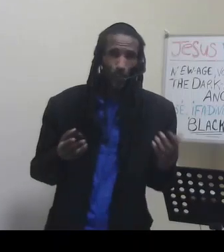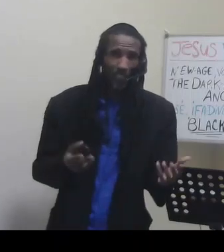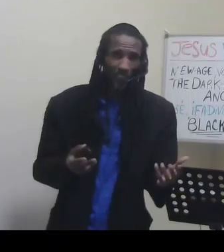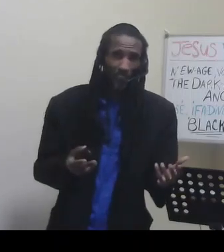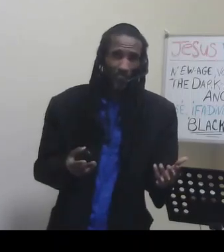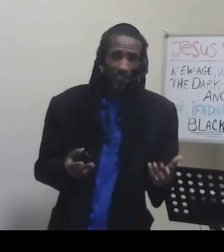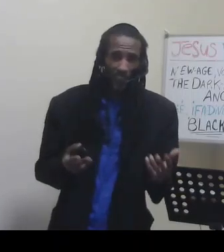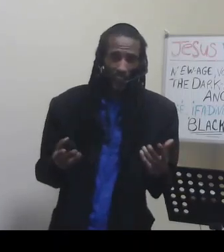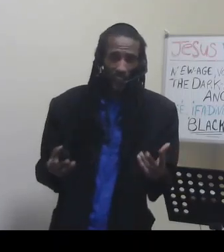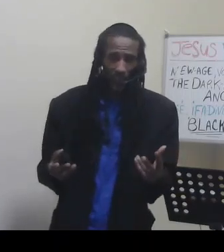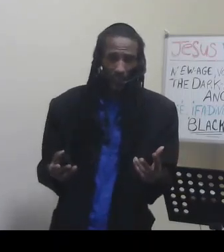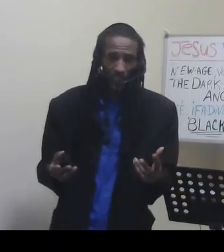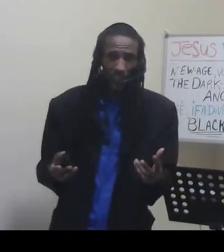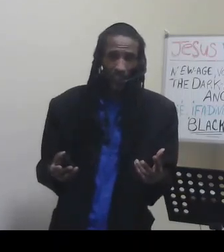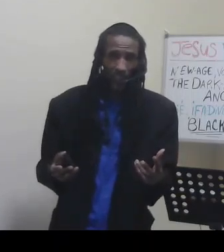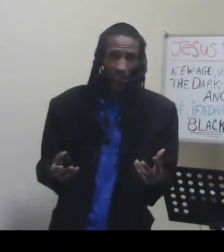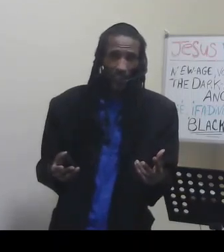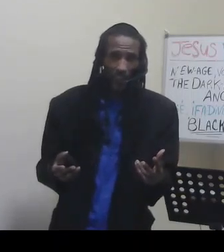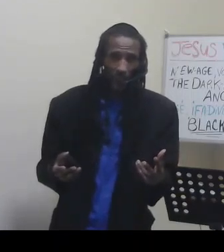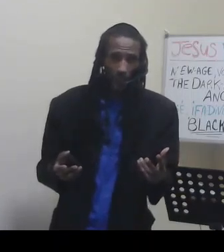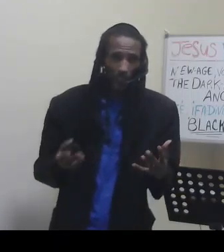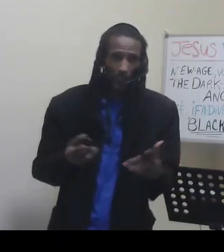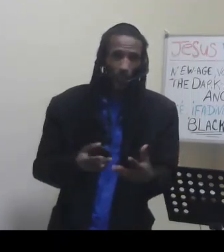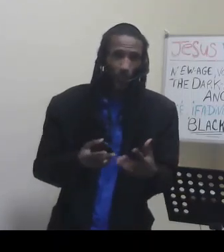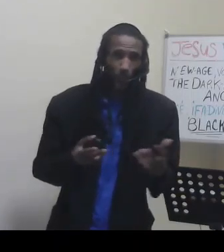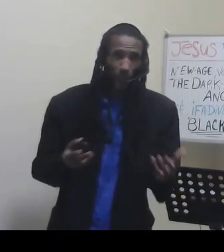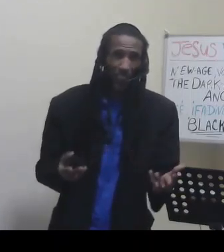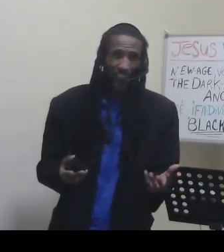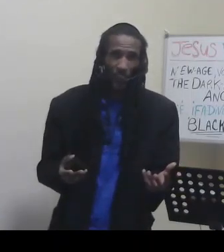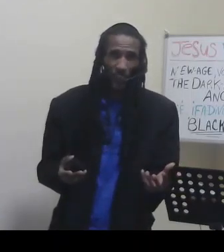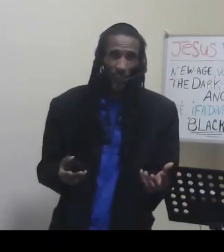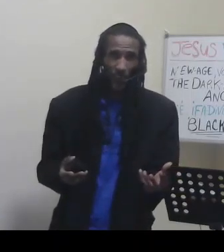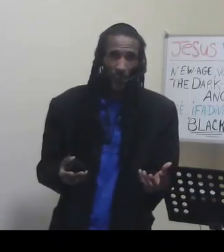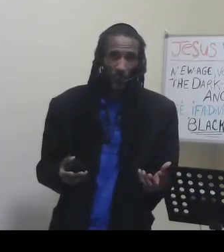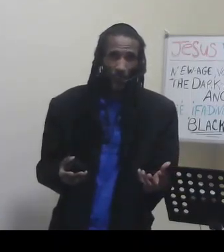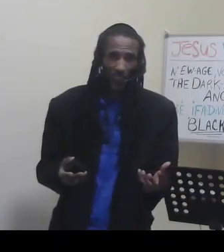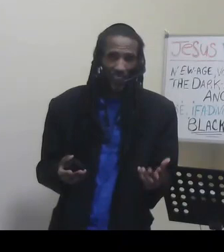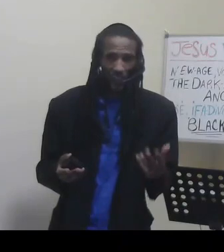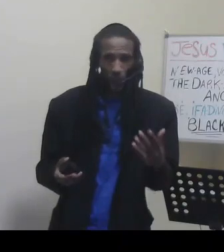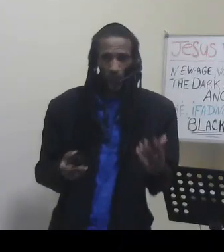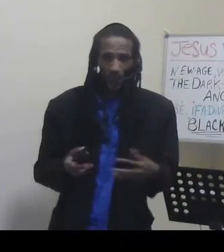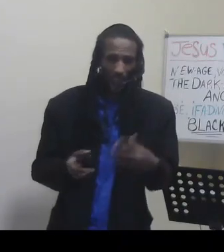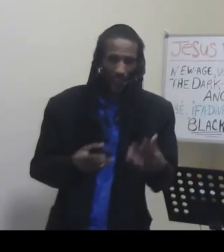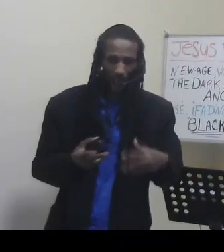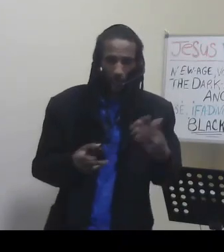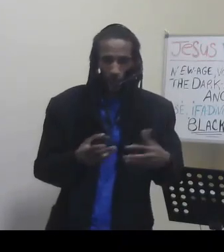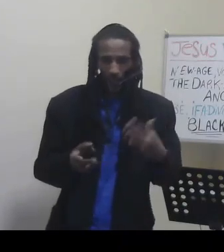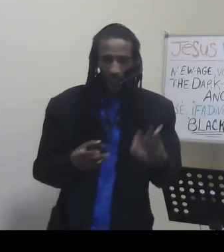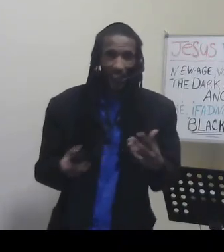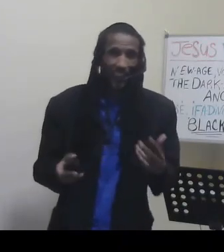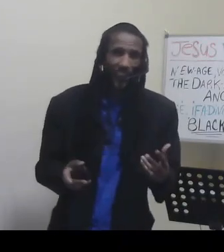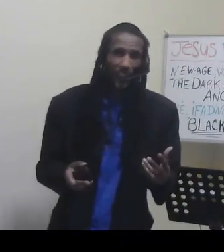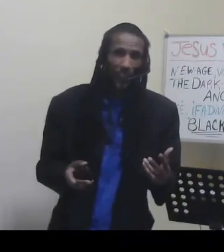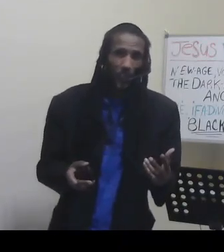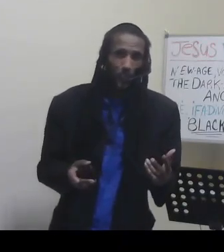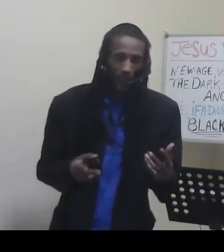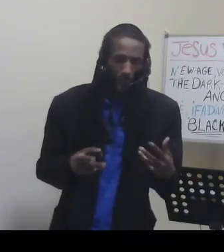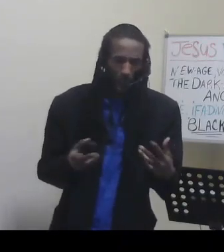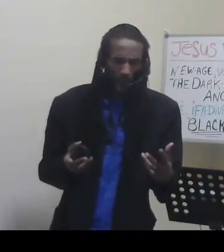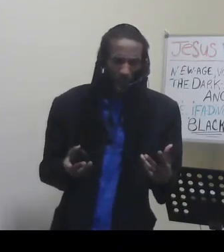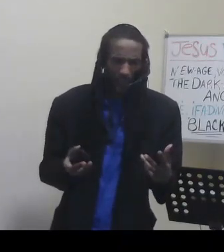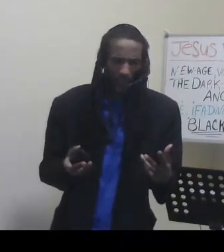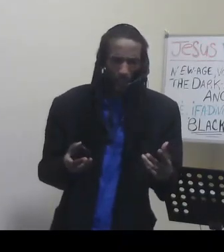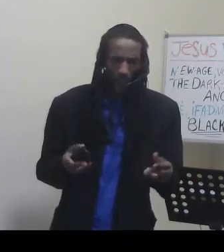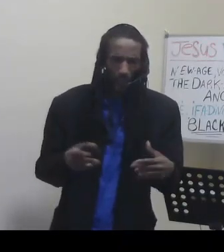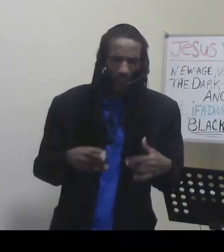My vodka, not mine, but my real people flesh. That's the truth, is the truth, but it